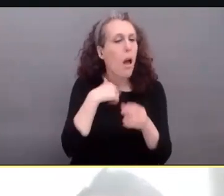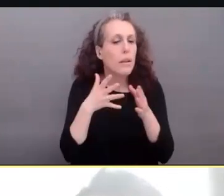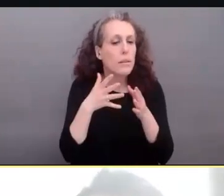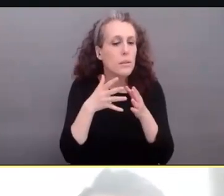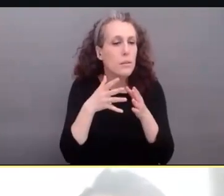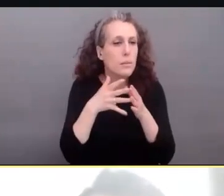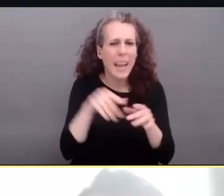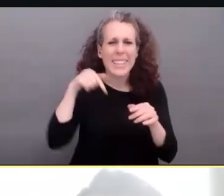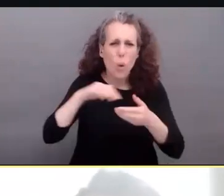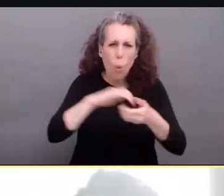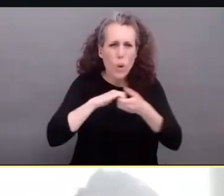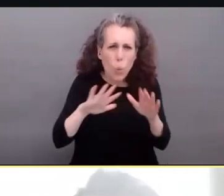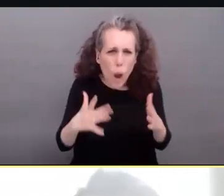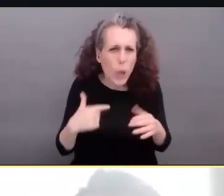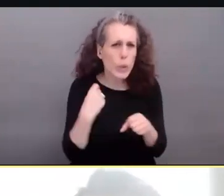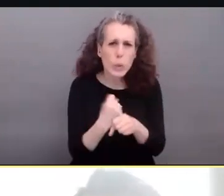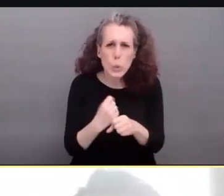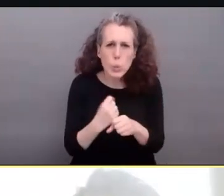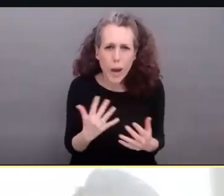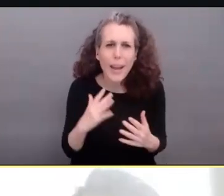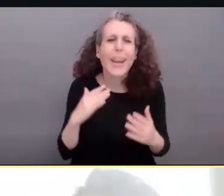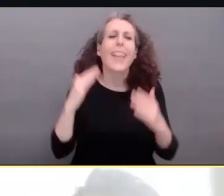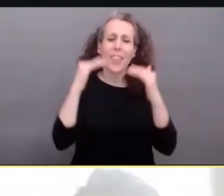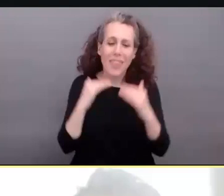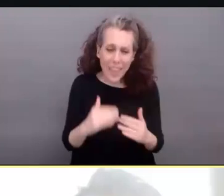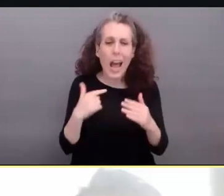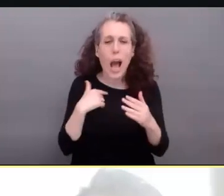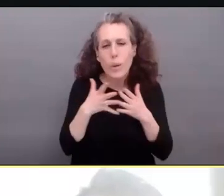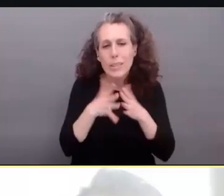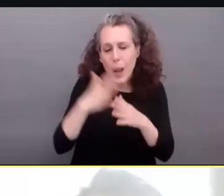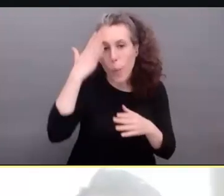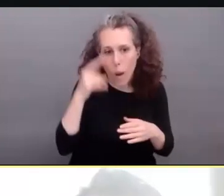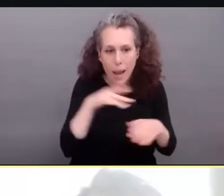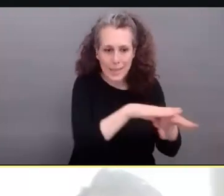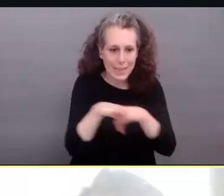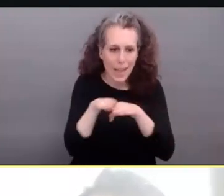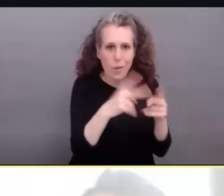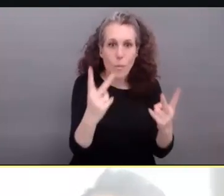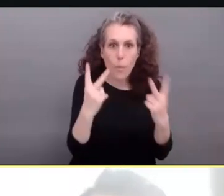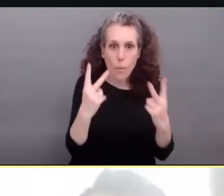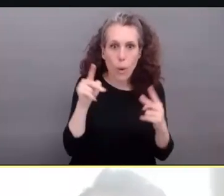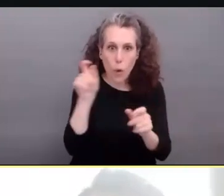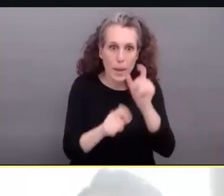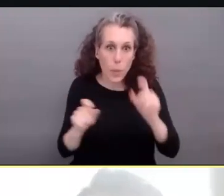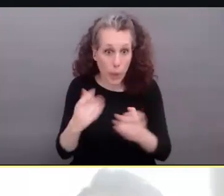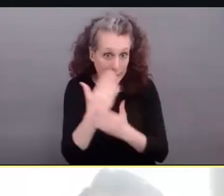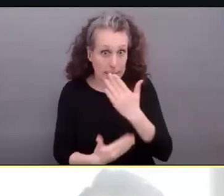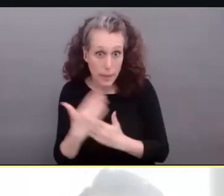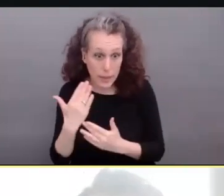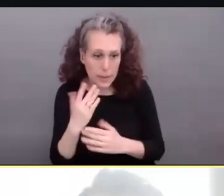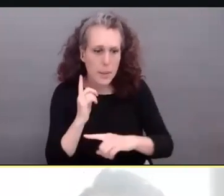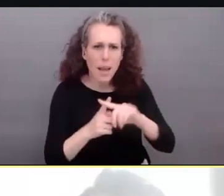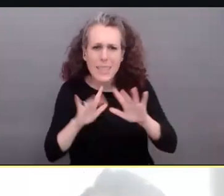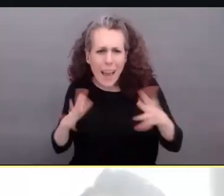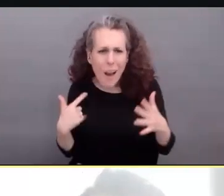what we do, and then go to why the standard is important for persons with disabilities, and how we were involved